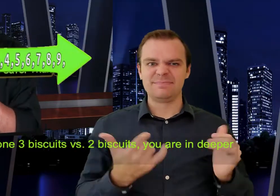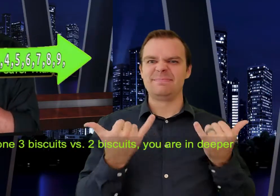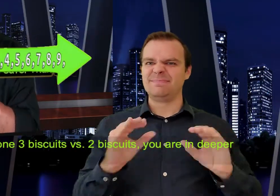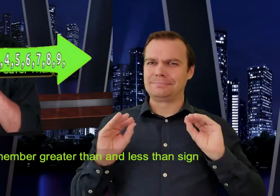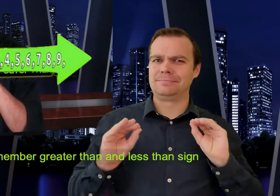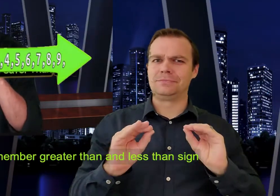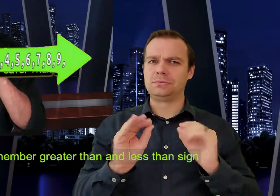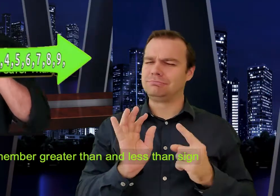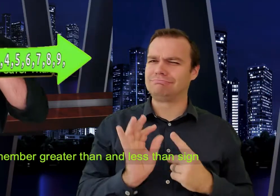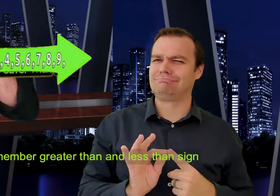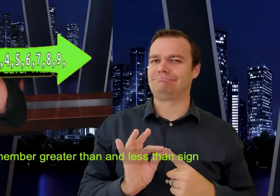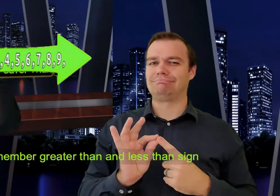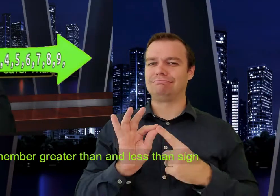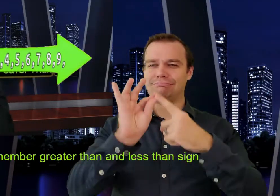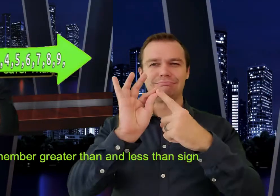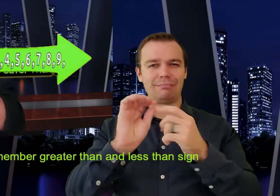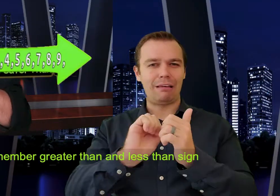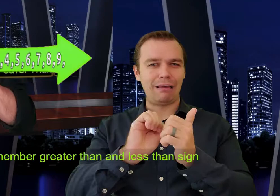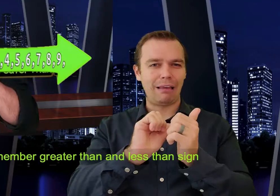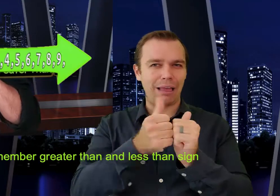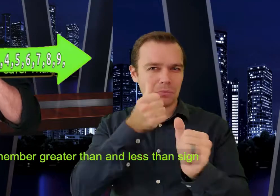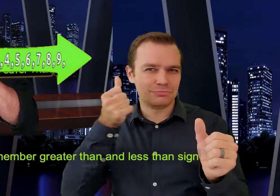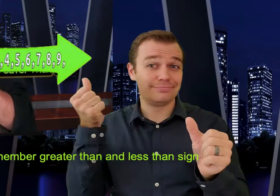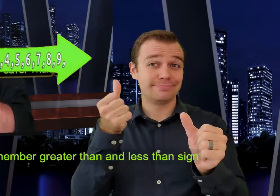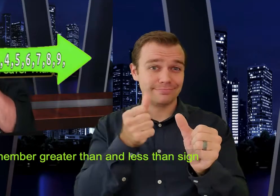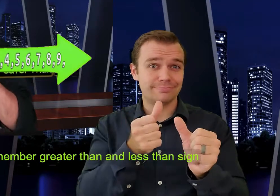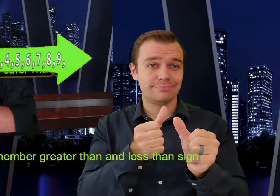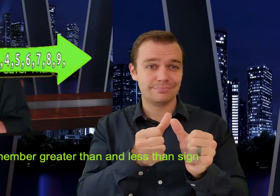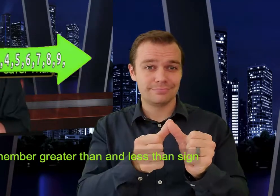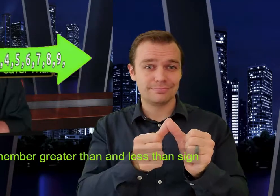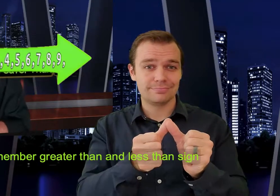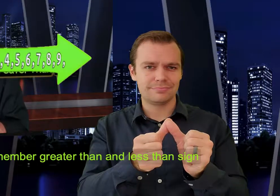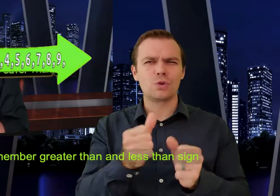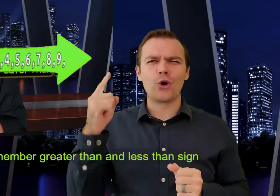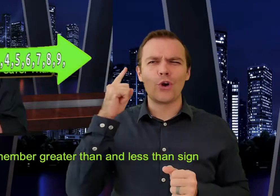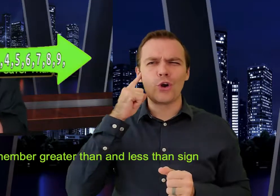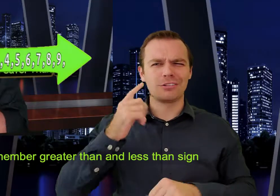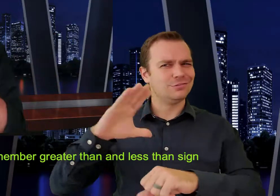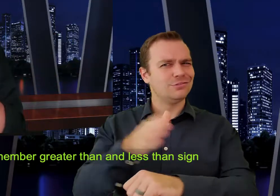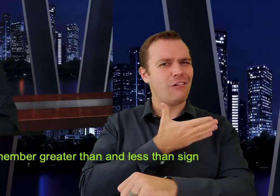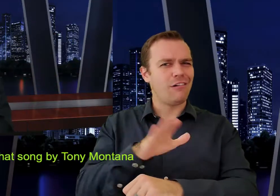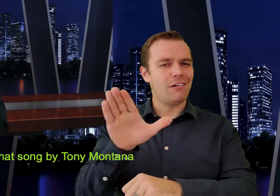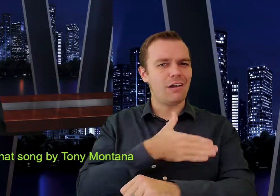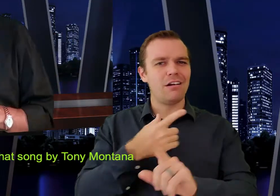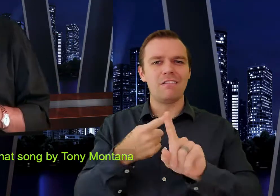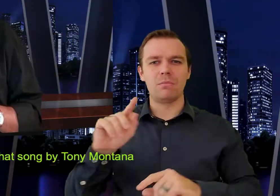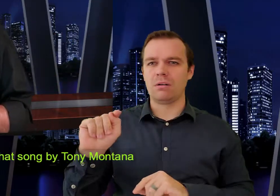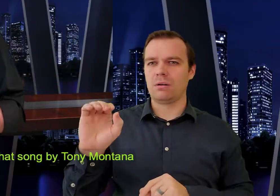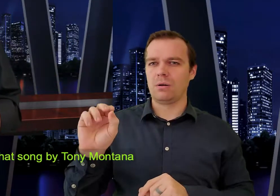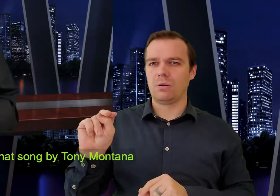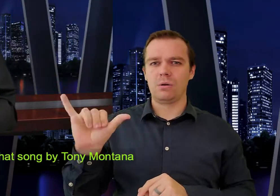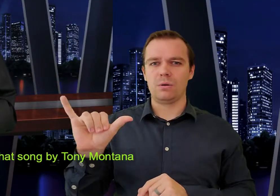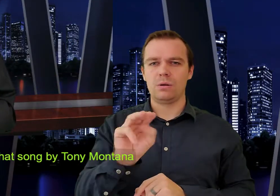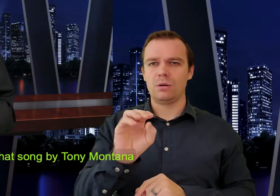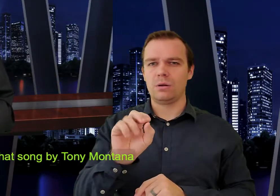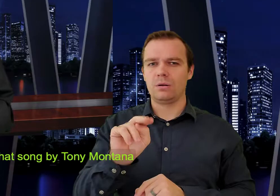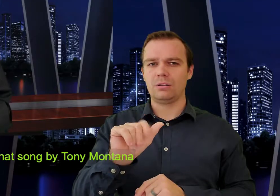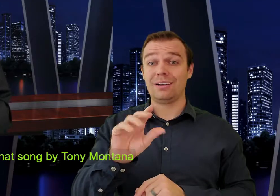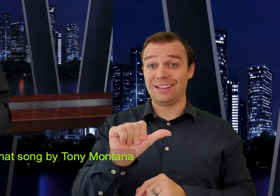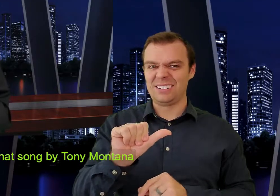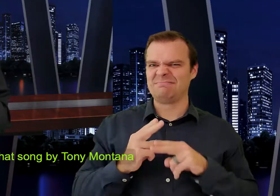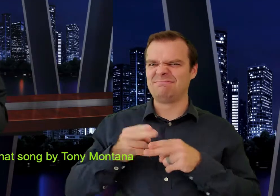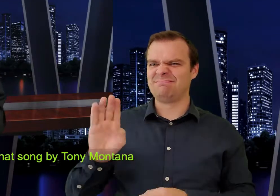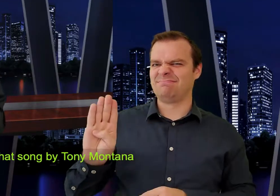greater than and less than, I'll teach you a special way to remember. You must have heard that song by